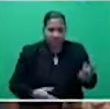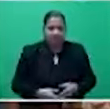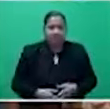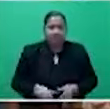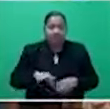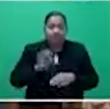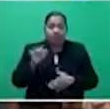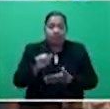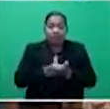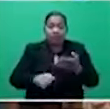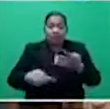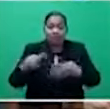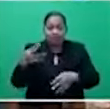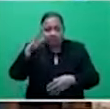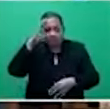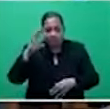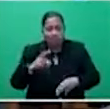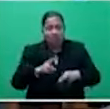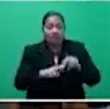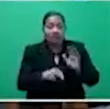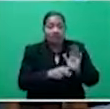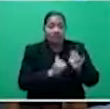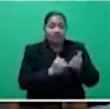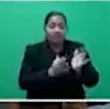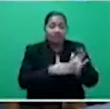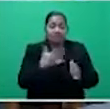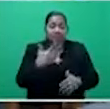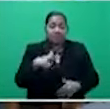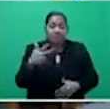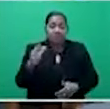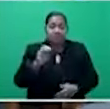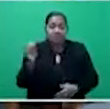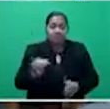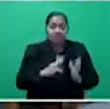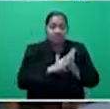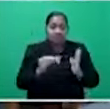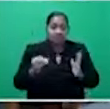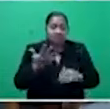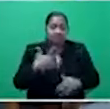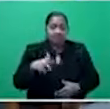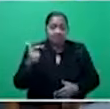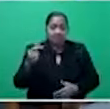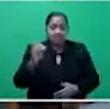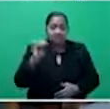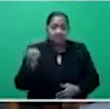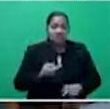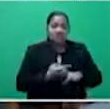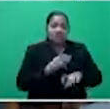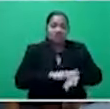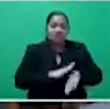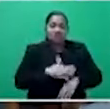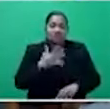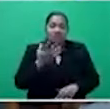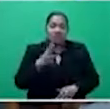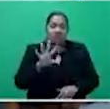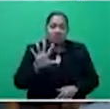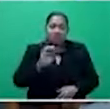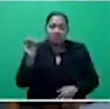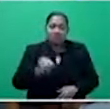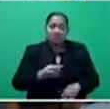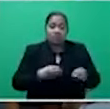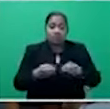country. FSM, 58%. Papua New Guinea, 57%. Kiribati, 45%.